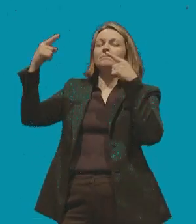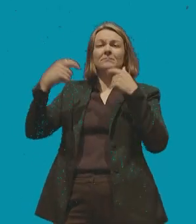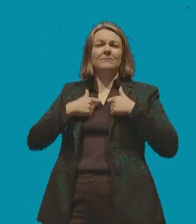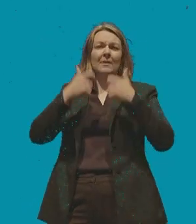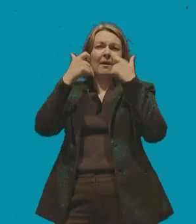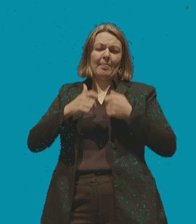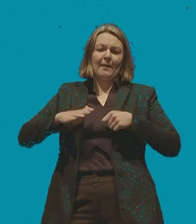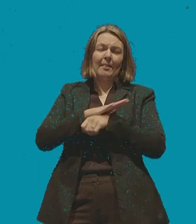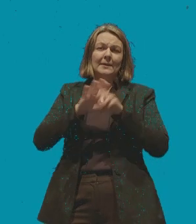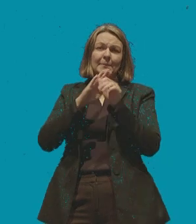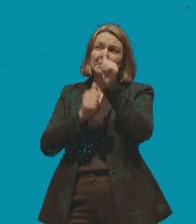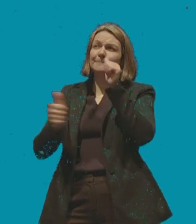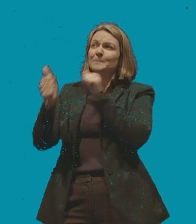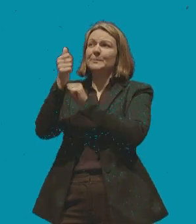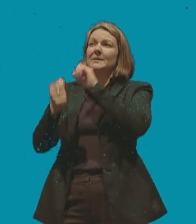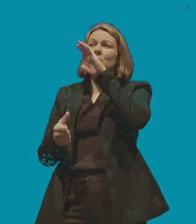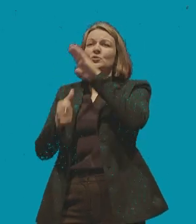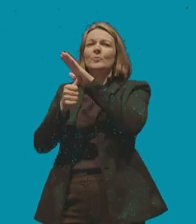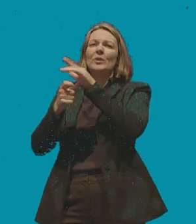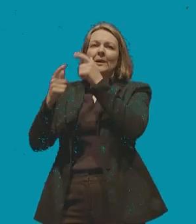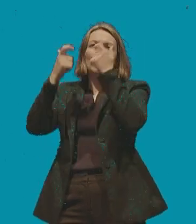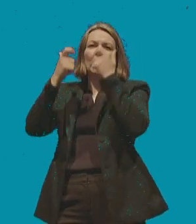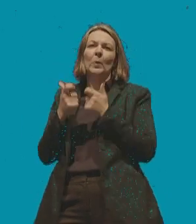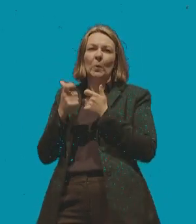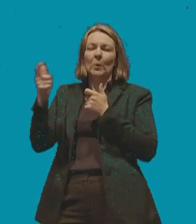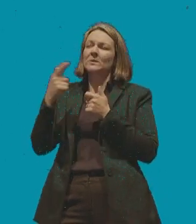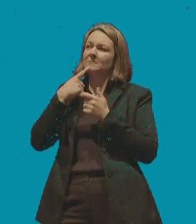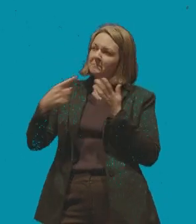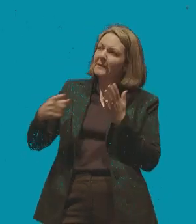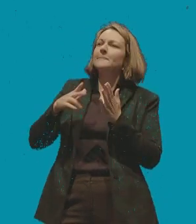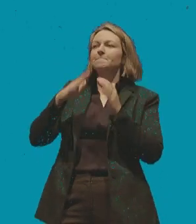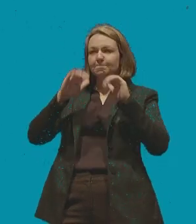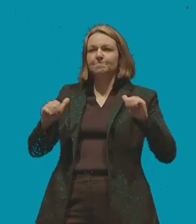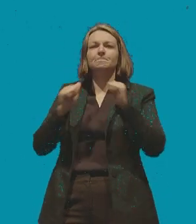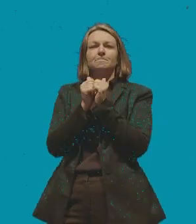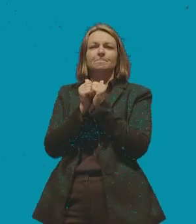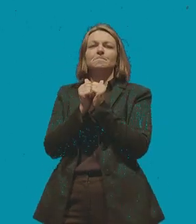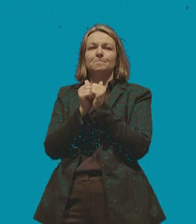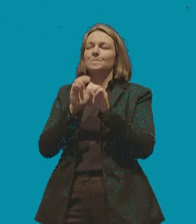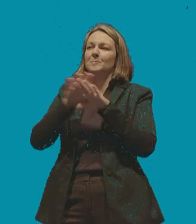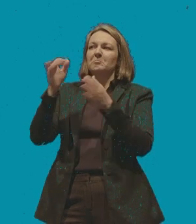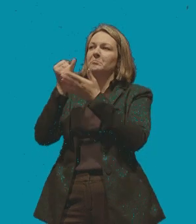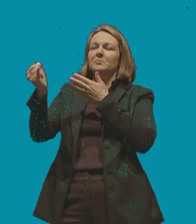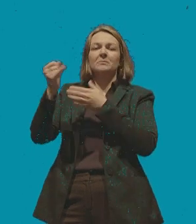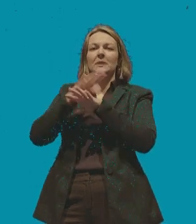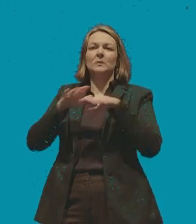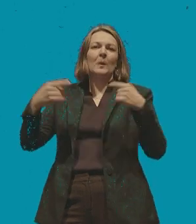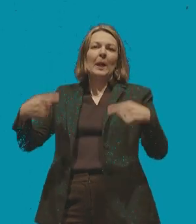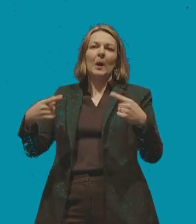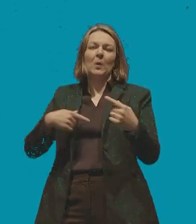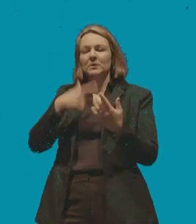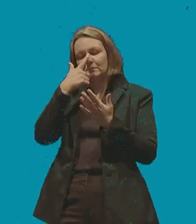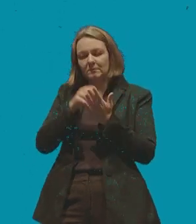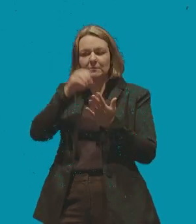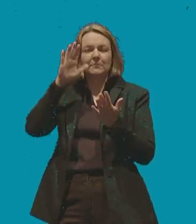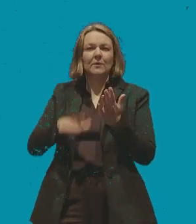the way to the Supreme Court, where the policy was ruled unlawful. It was a stunning victory, and it's thanks to our members in the border force for